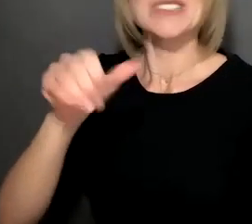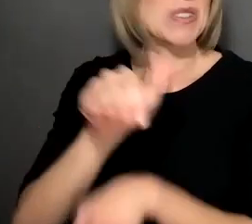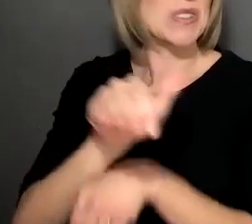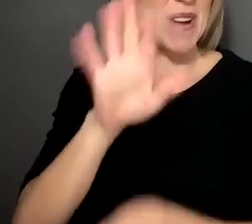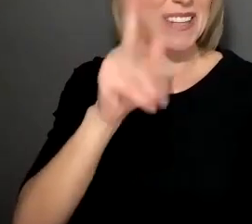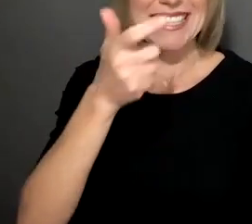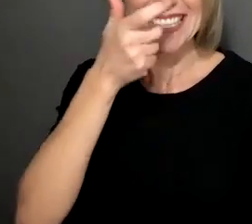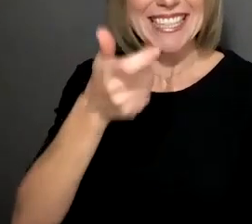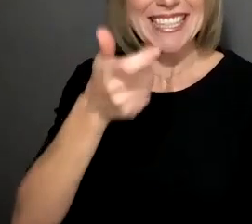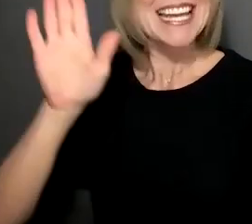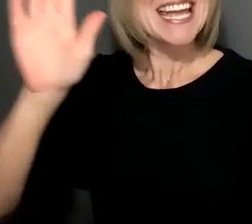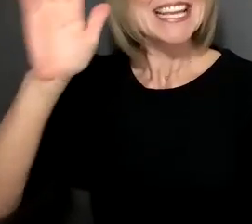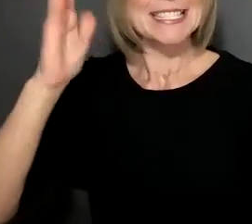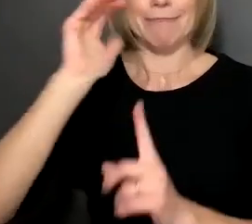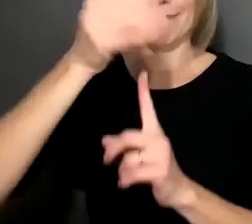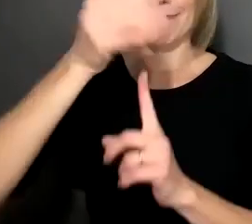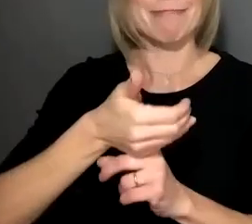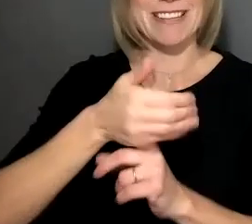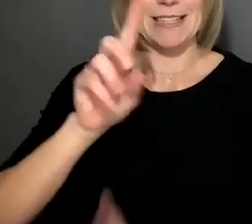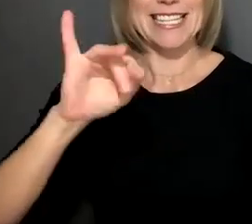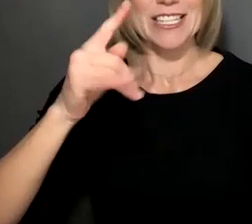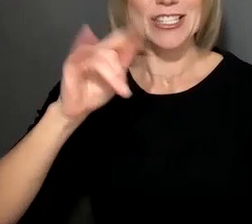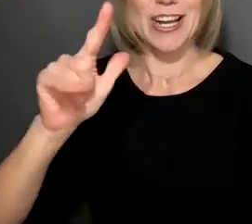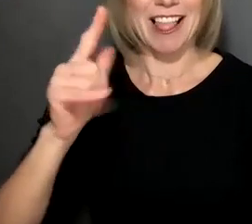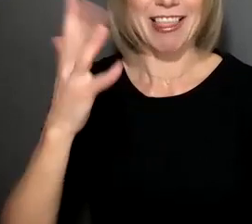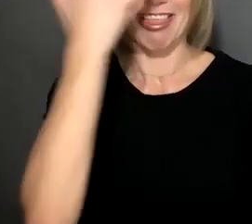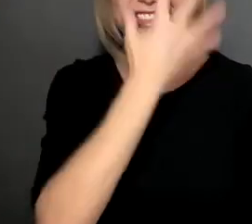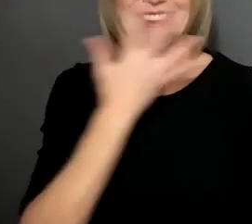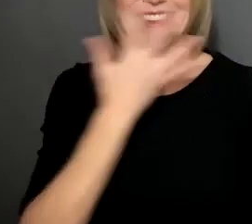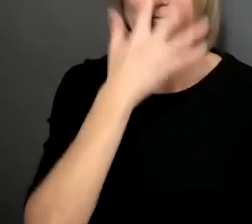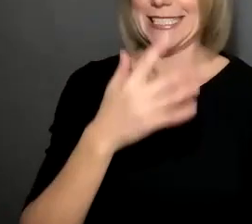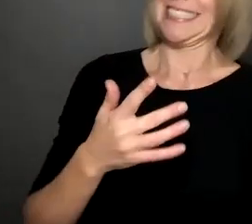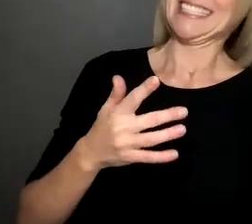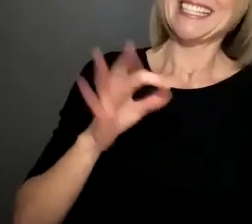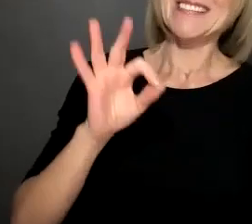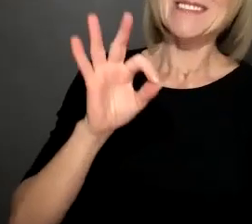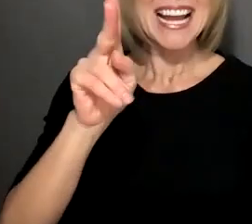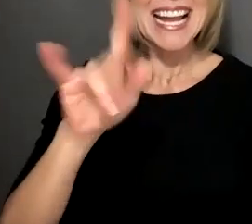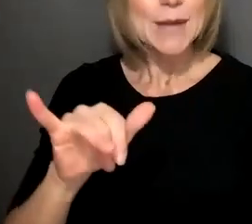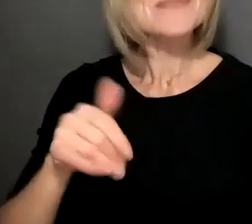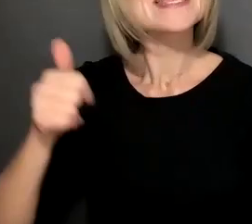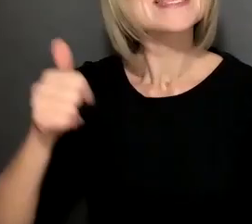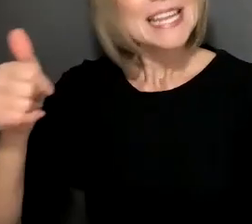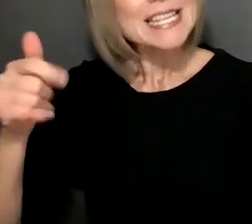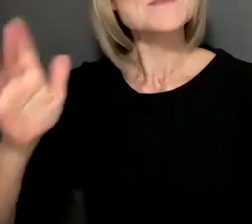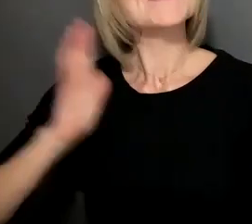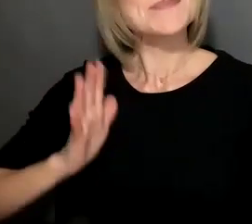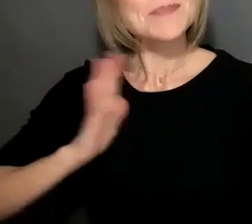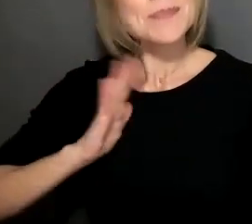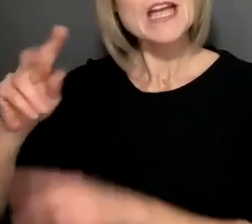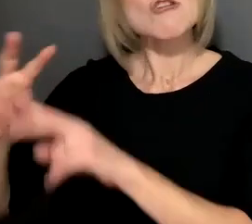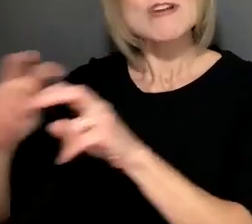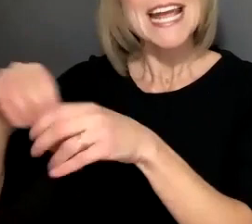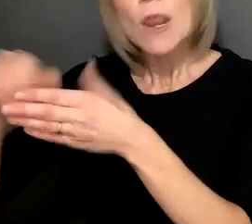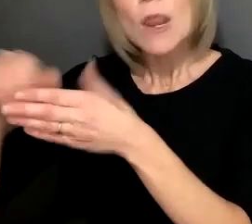to Maine, Andrew wrote about food and wine in New York and the United Kingdom. Well, many of you have been waiting a long time for tonight. This